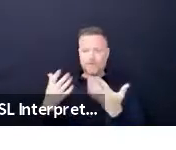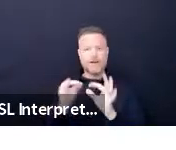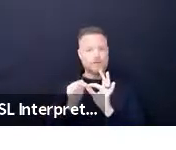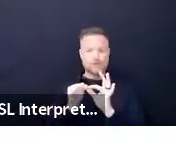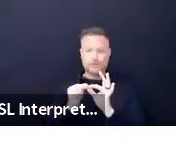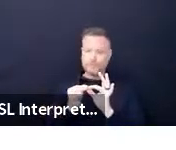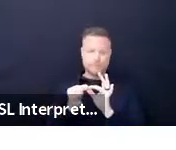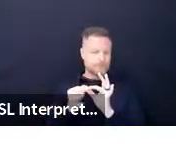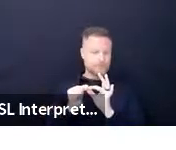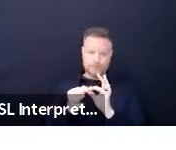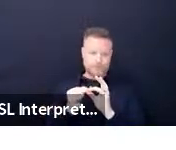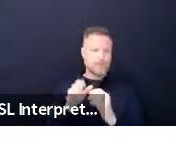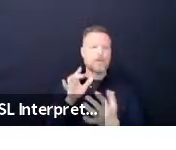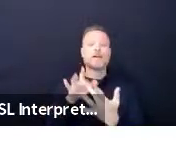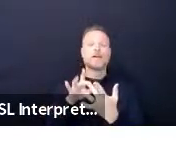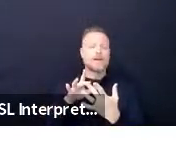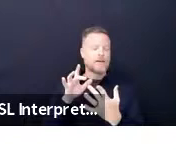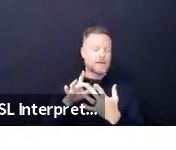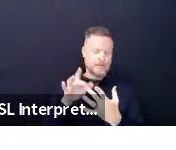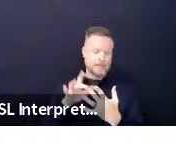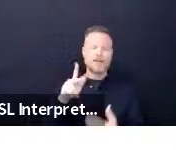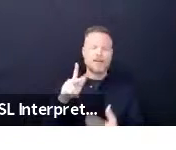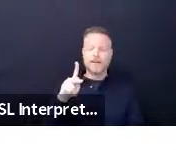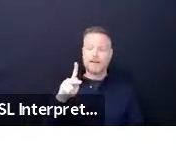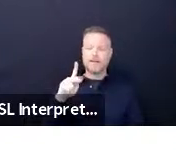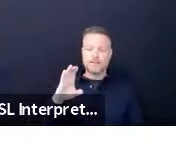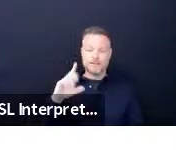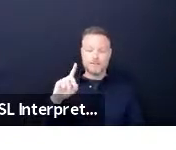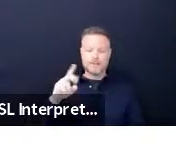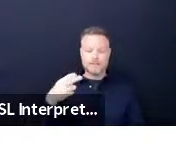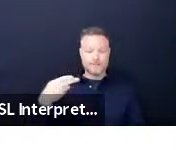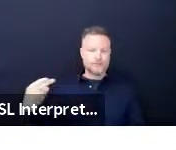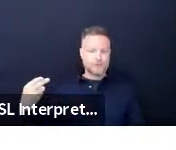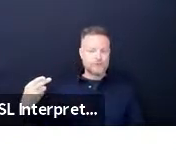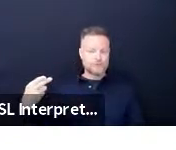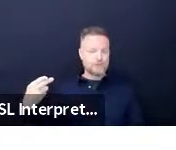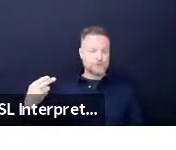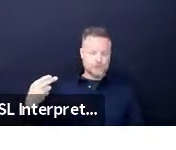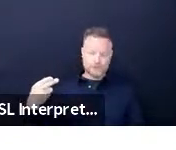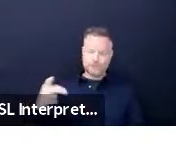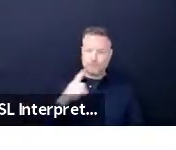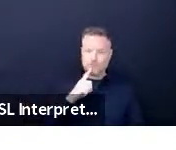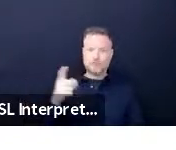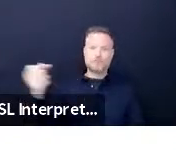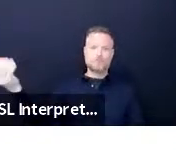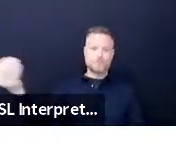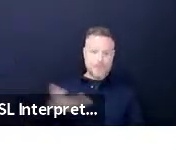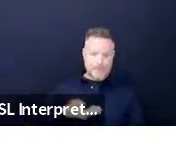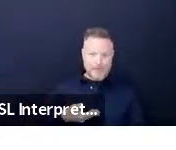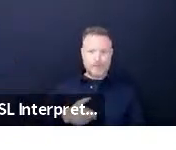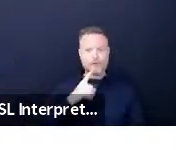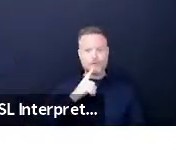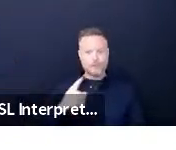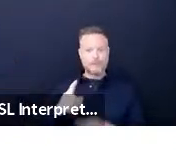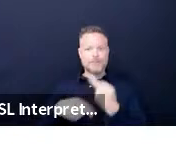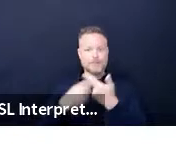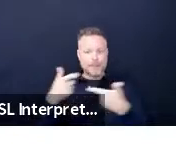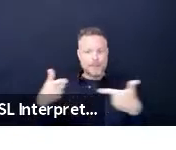them. You need to contact the Commission for the Deaf and Hard of Hearing and get an actual sign language